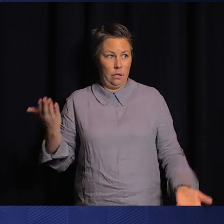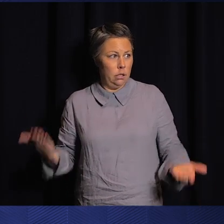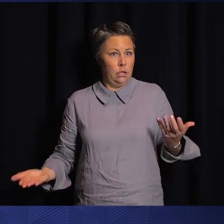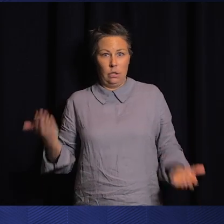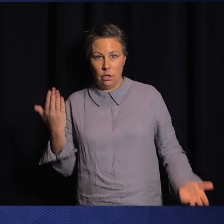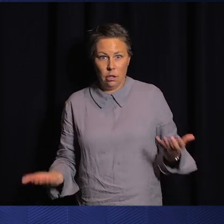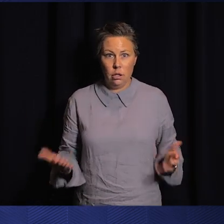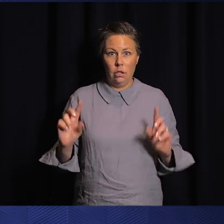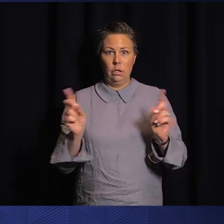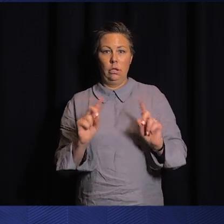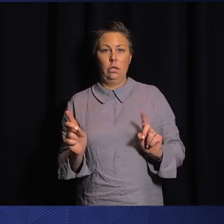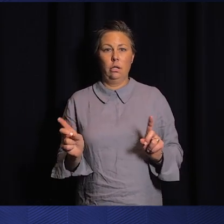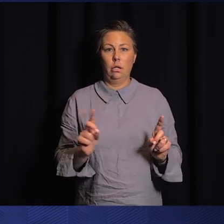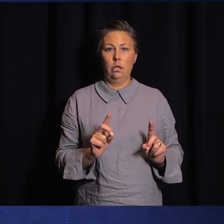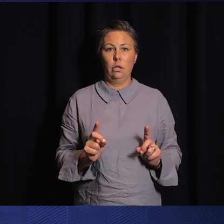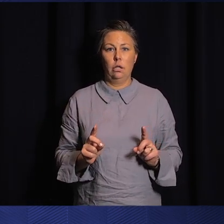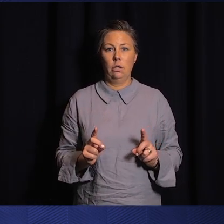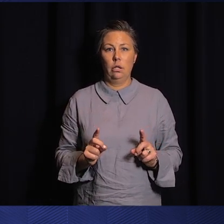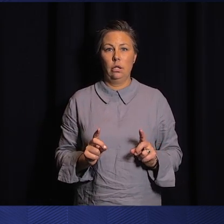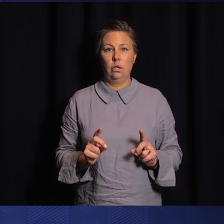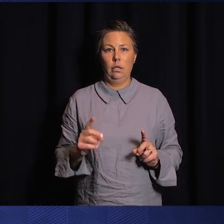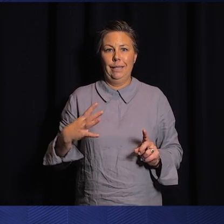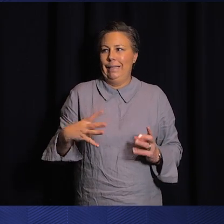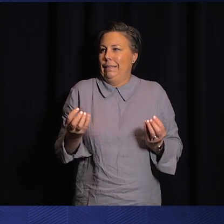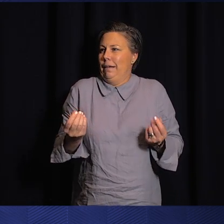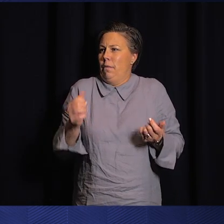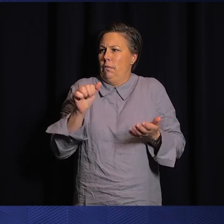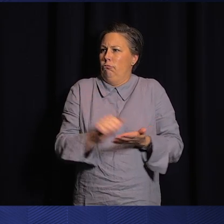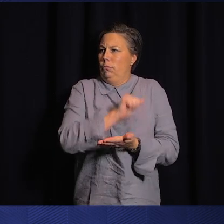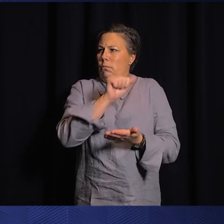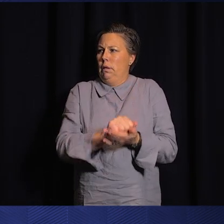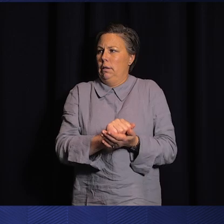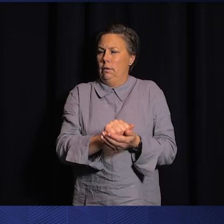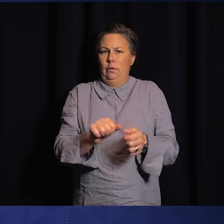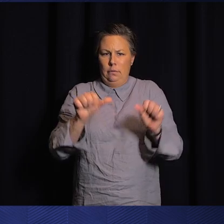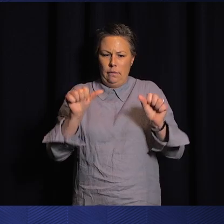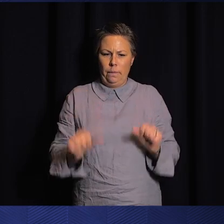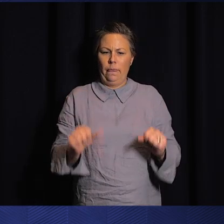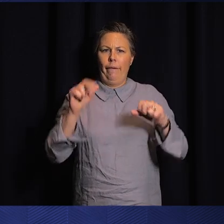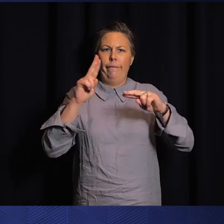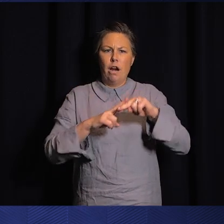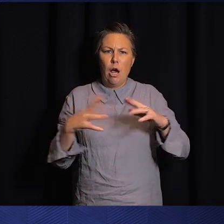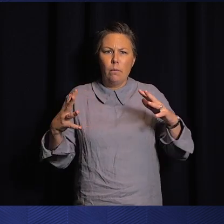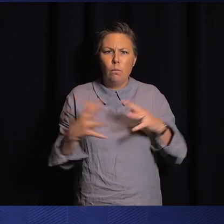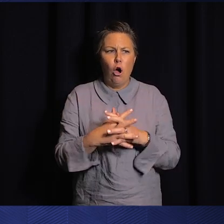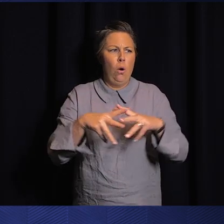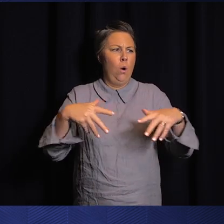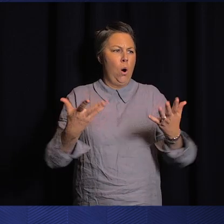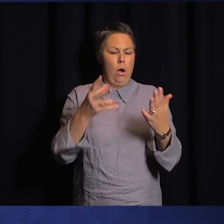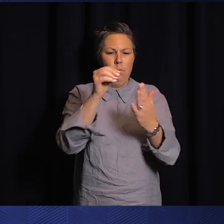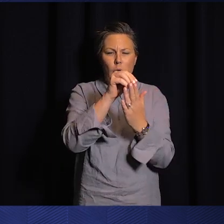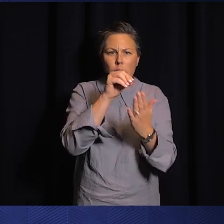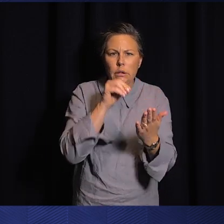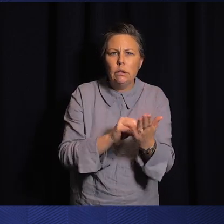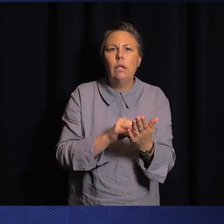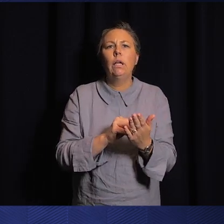legal framework or a policy framework or directive framework, can be adopted so that things will move in a